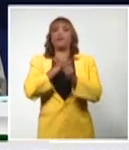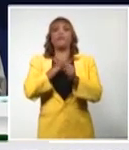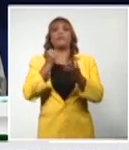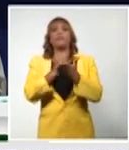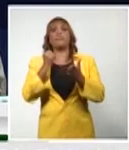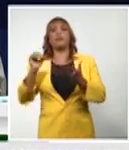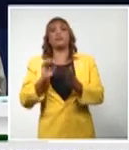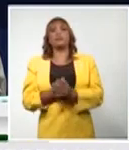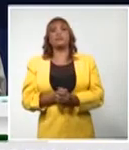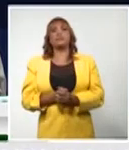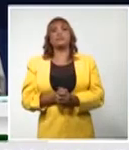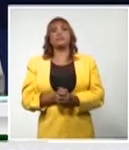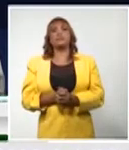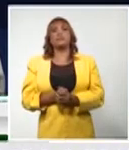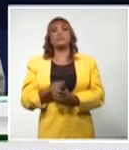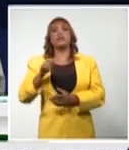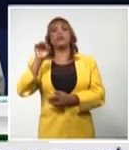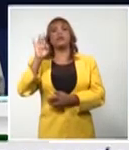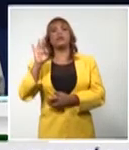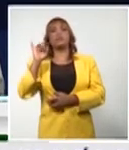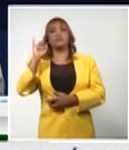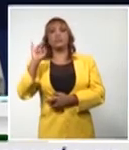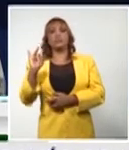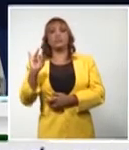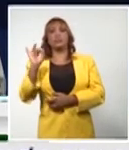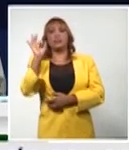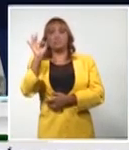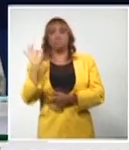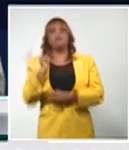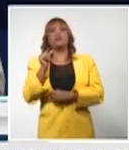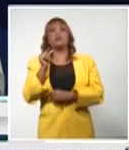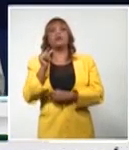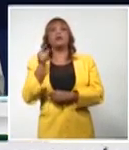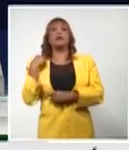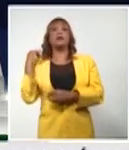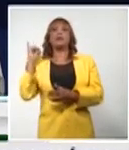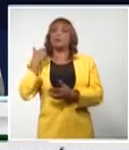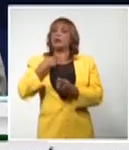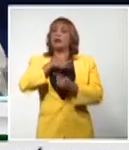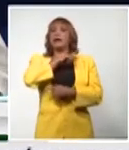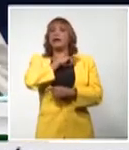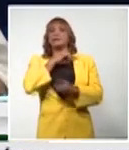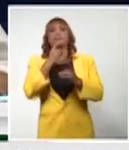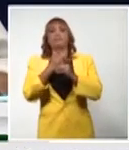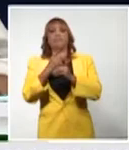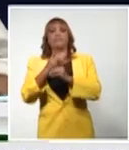representing 87% of all positive cases in Cuba.